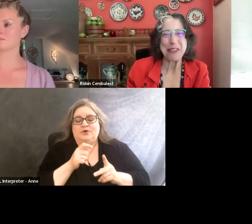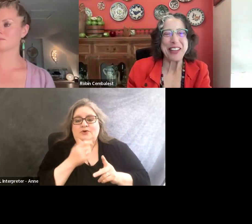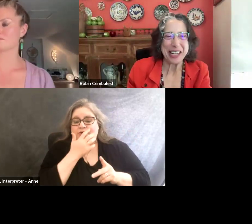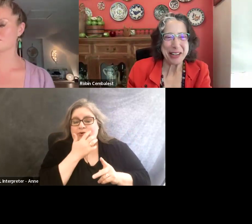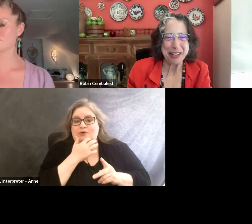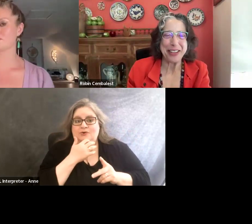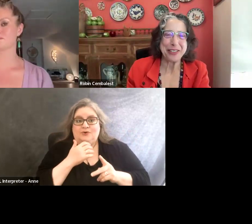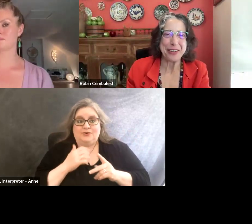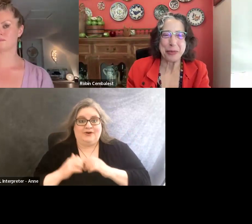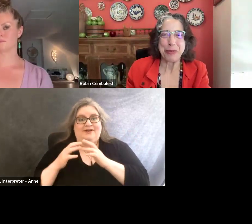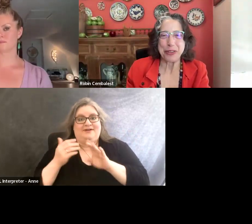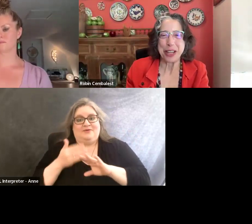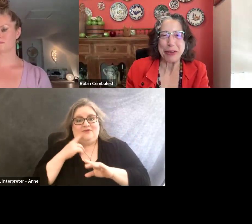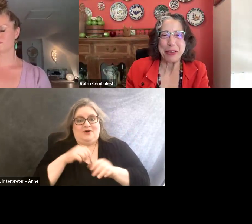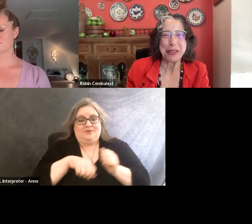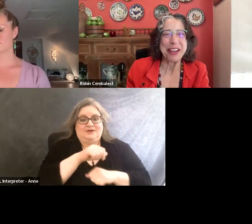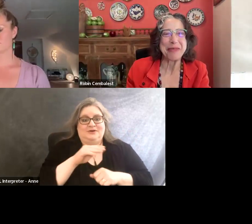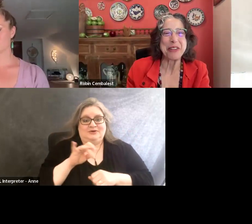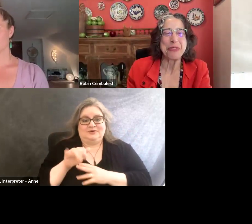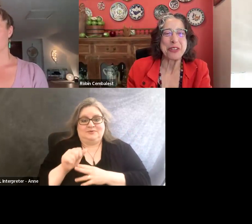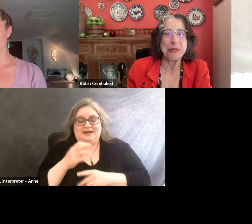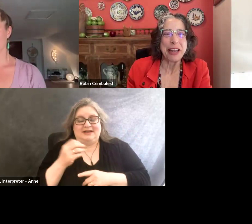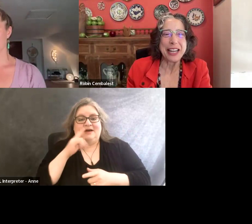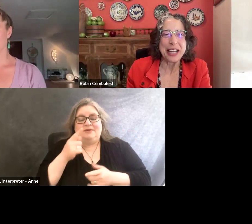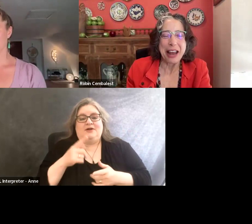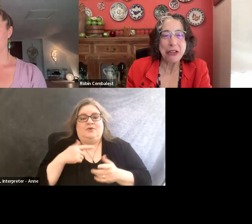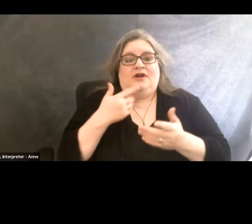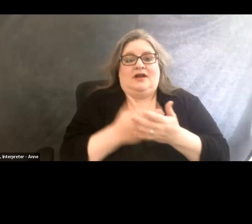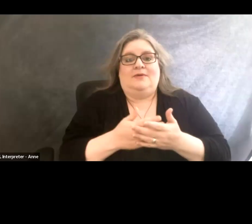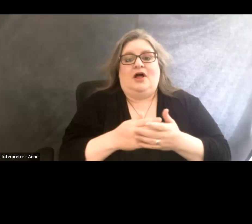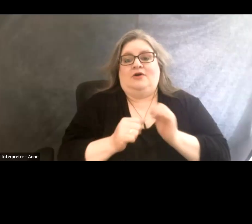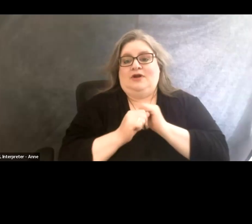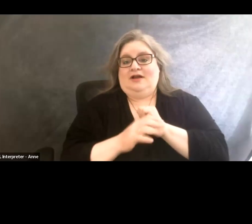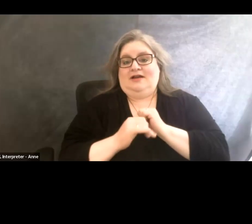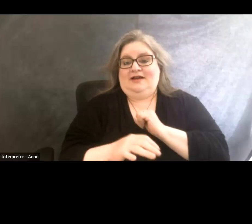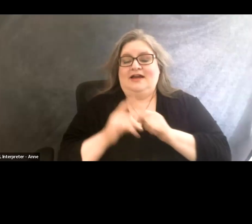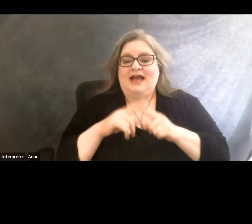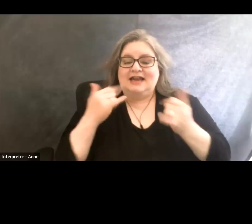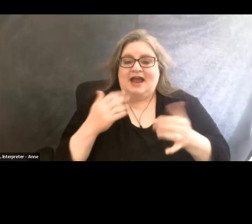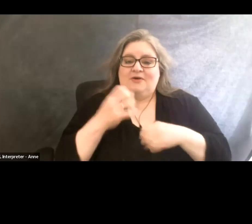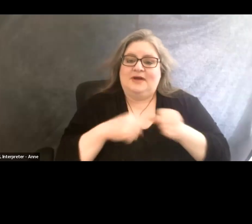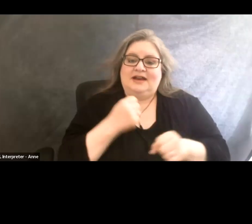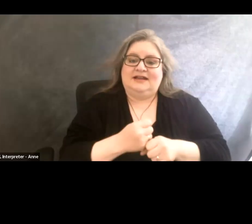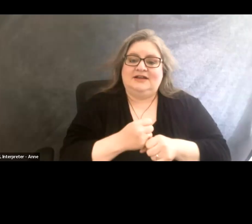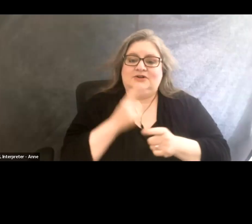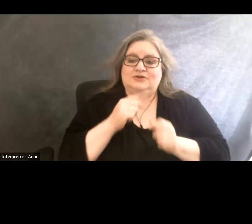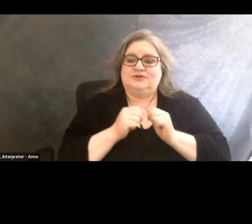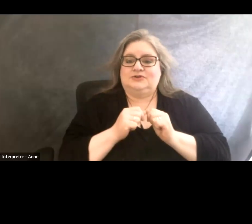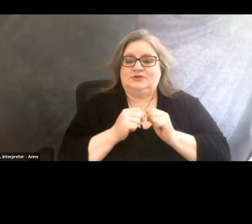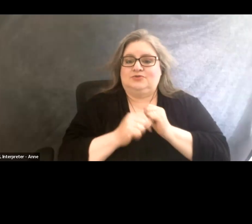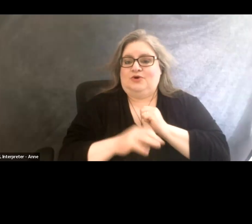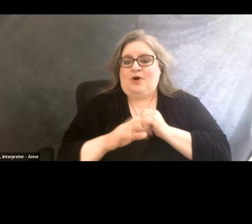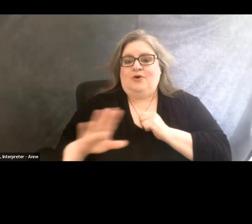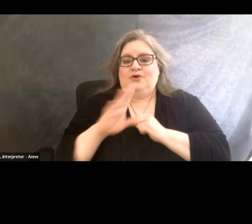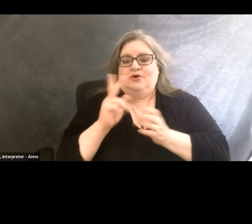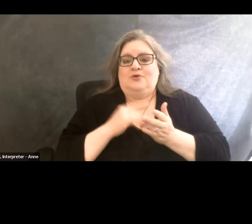was social media, when eventually someone would just come along and write a press release, right? And now you have years and years to promote your